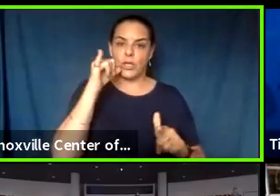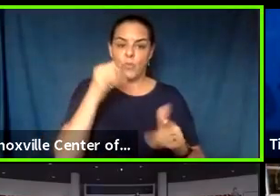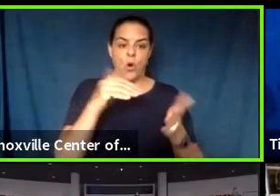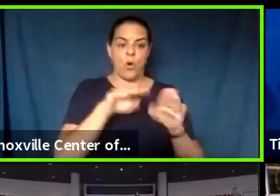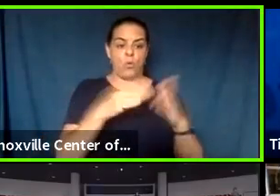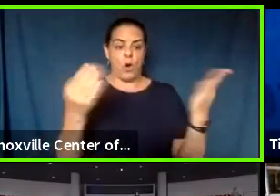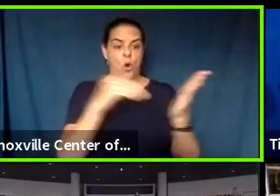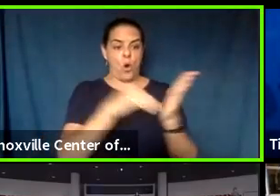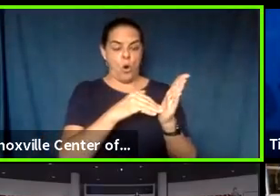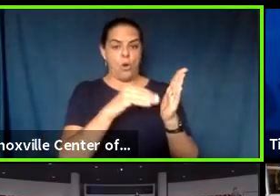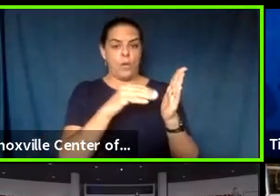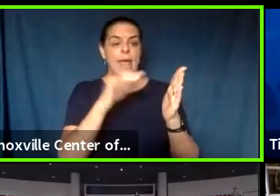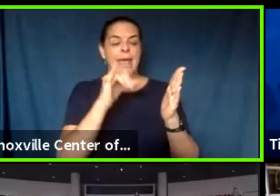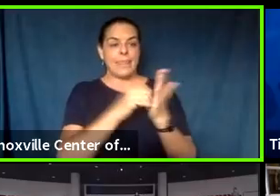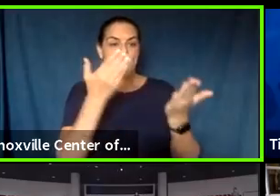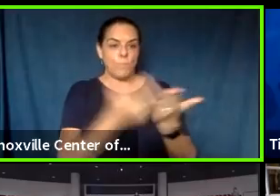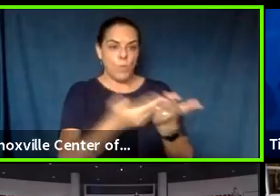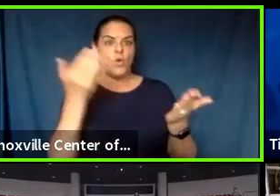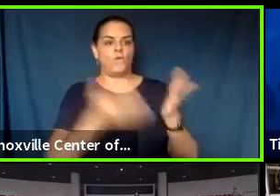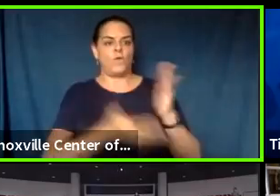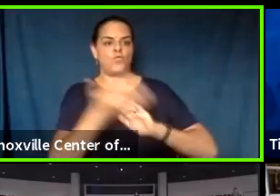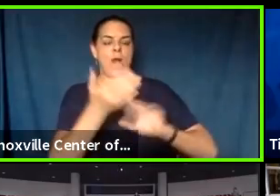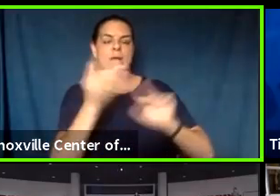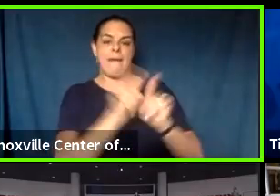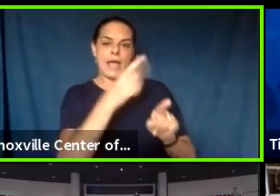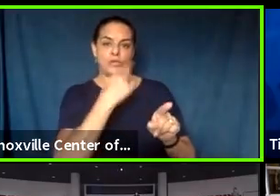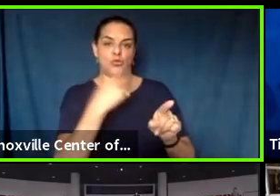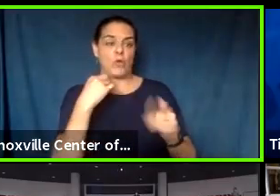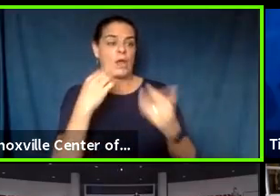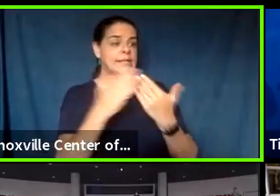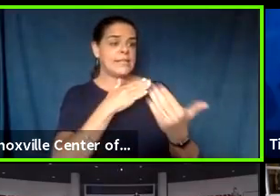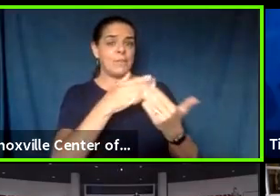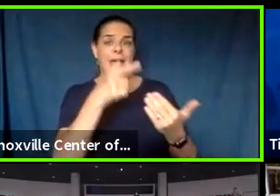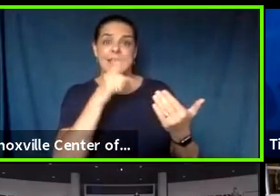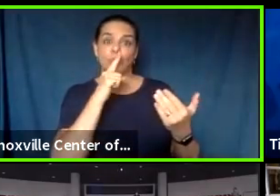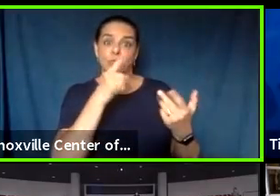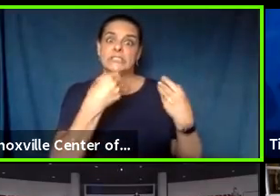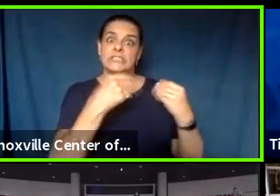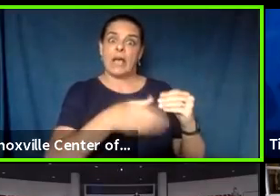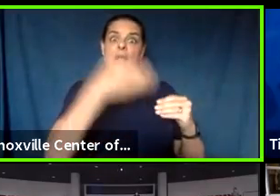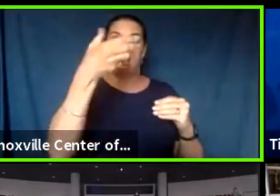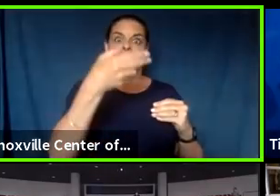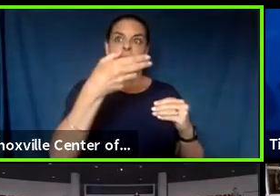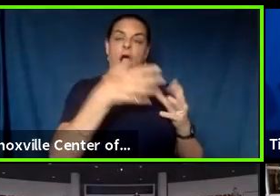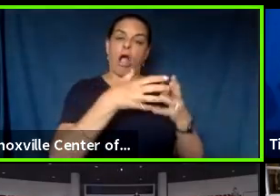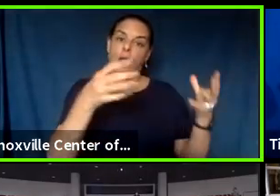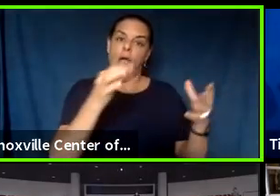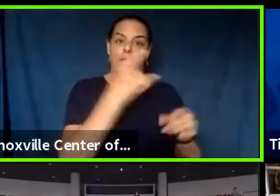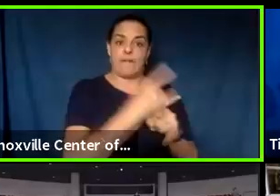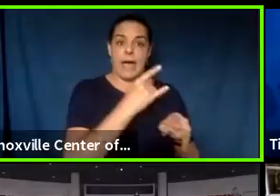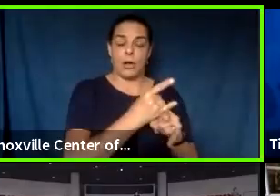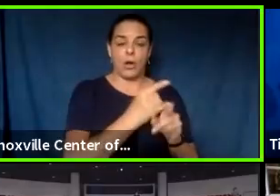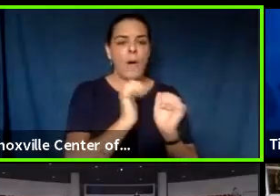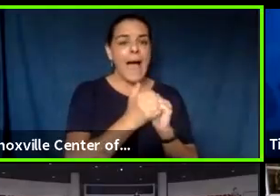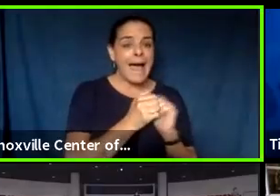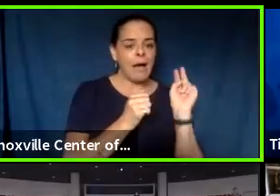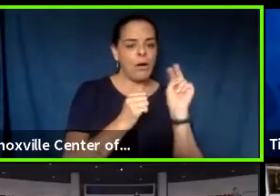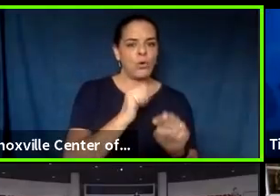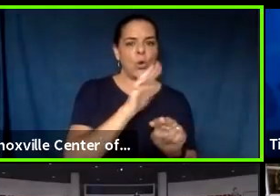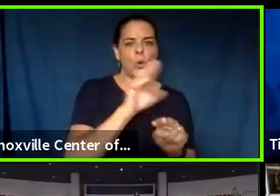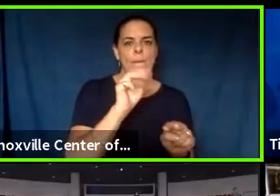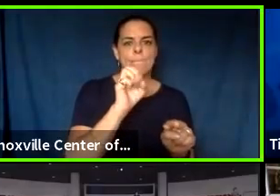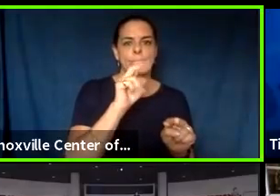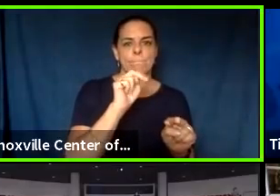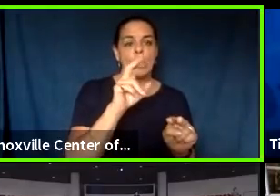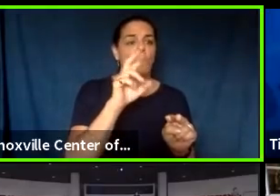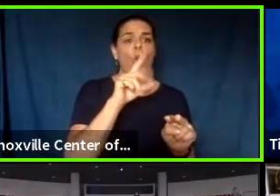proven track record of operating as a restaurant, despite their high alcohol sales. This can be ascertained by looking at their menu or visiting